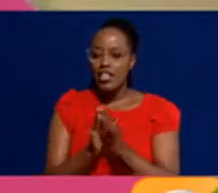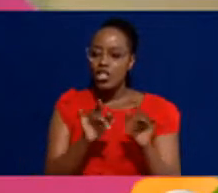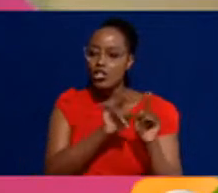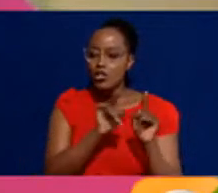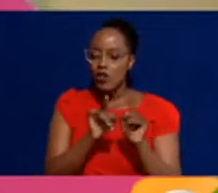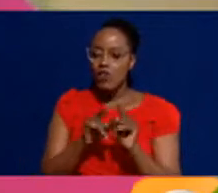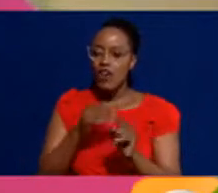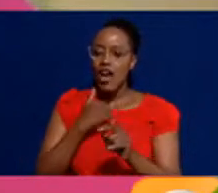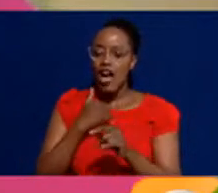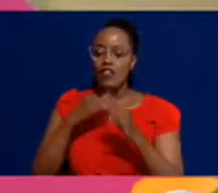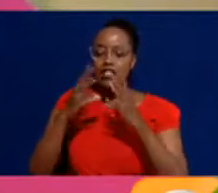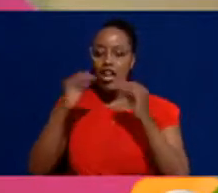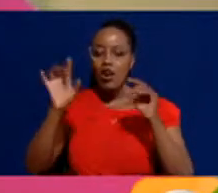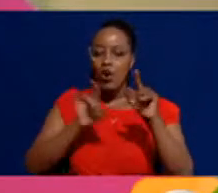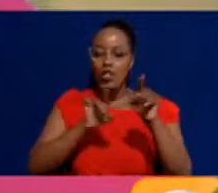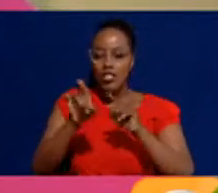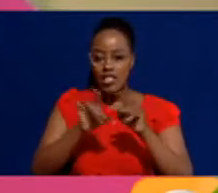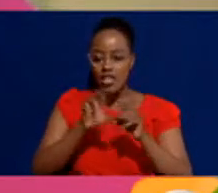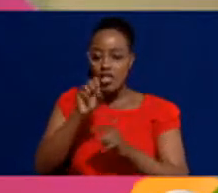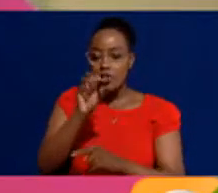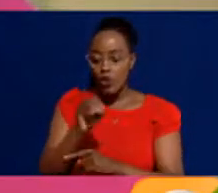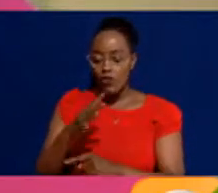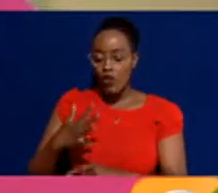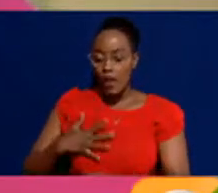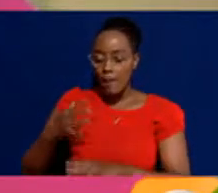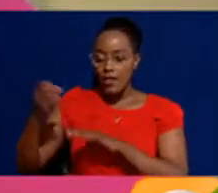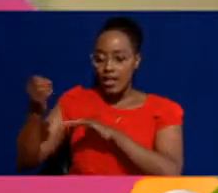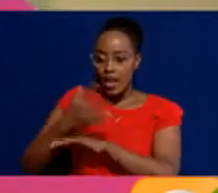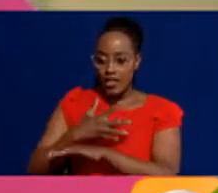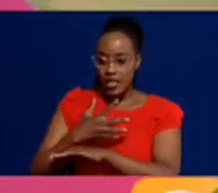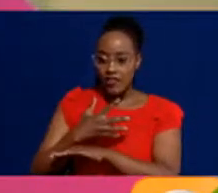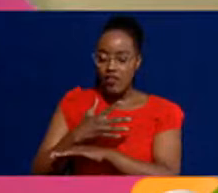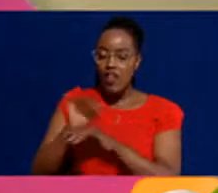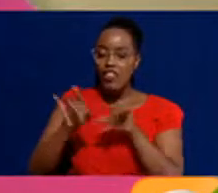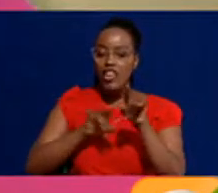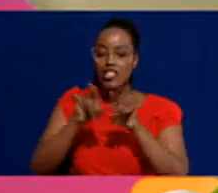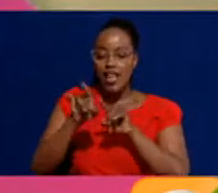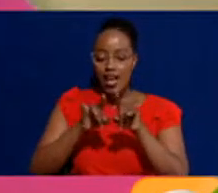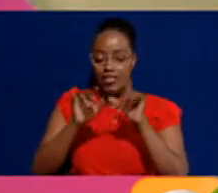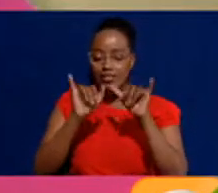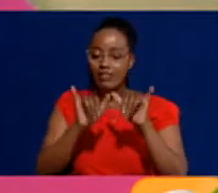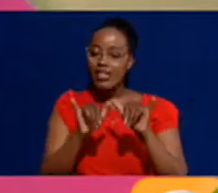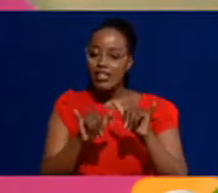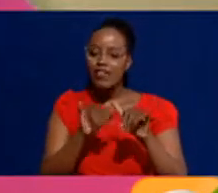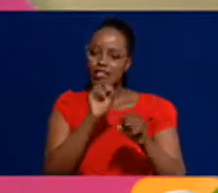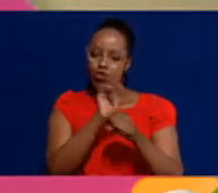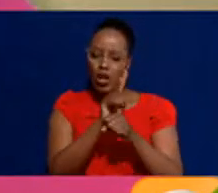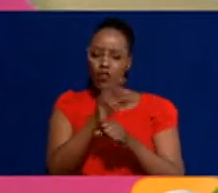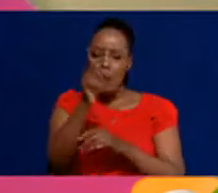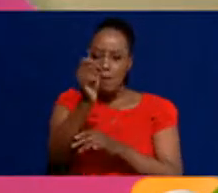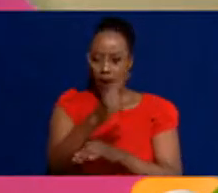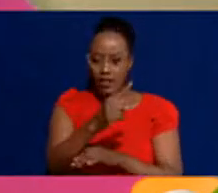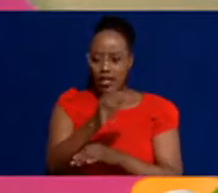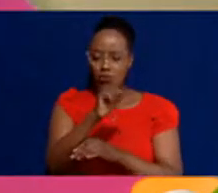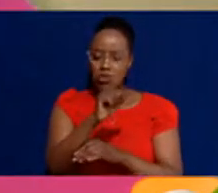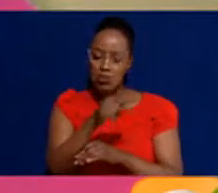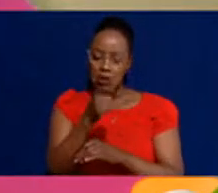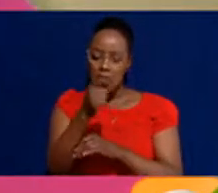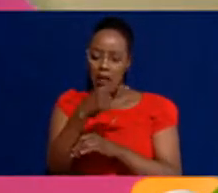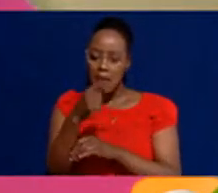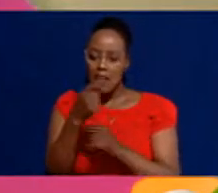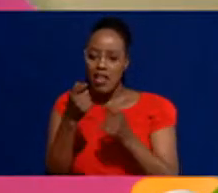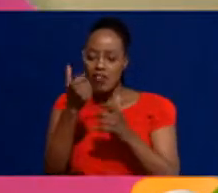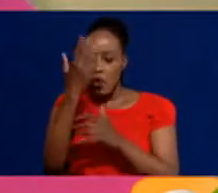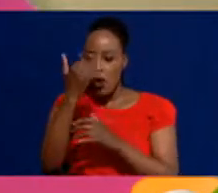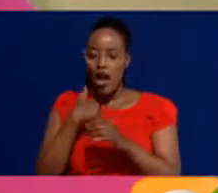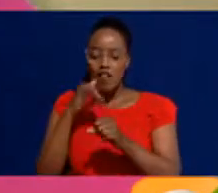is a long journey. So for breast cancer, the journey takes 12 months, give or take a few months, right, because there are